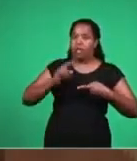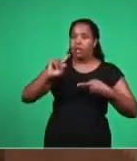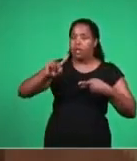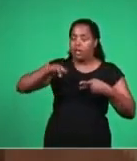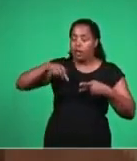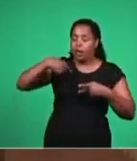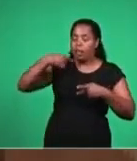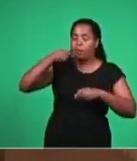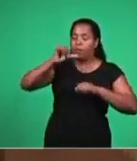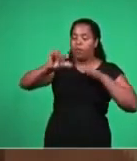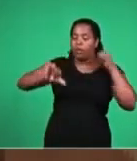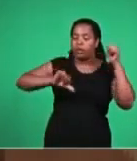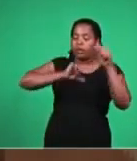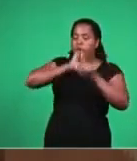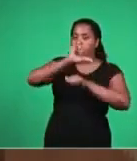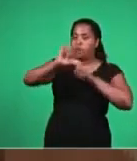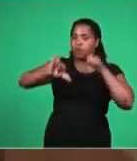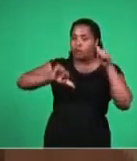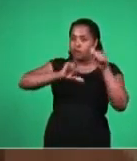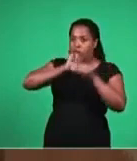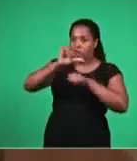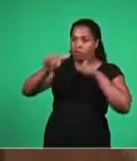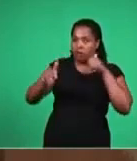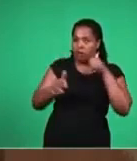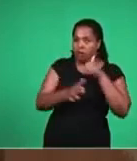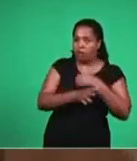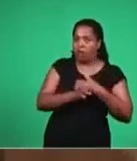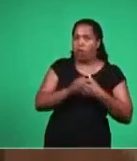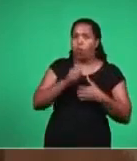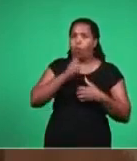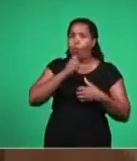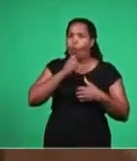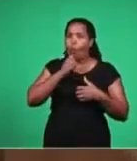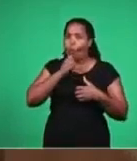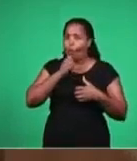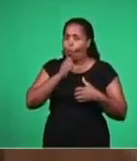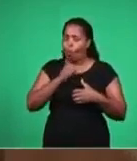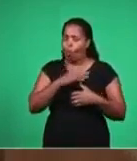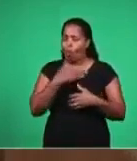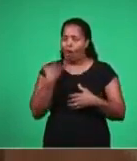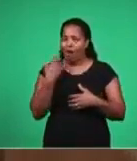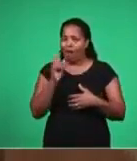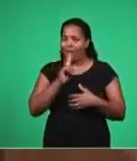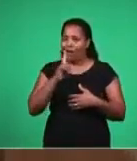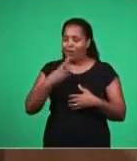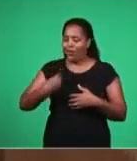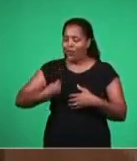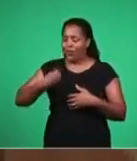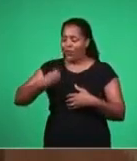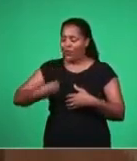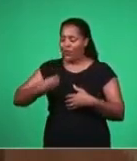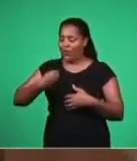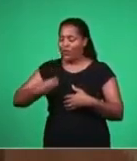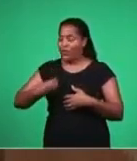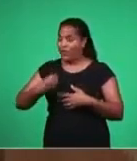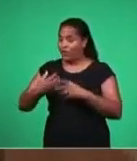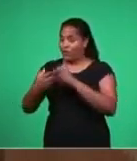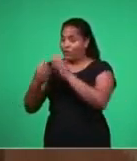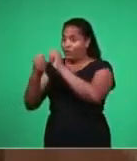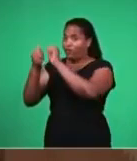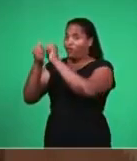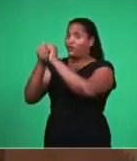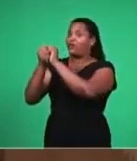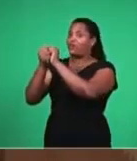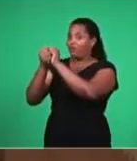And then those people that will be transformed, they will not die, but they will be alive with